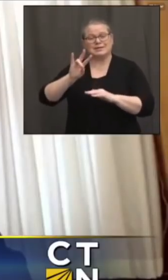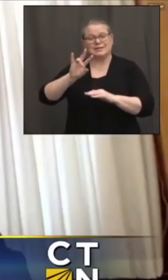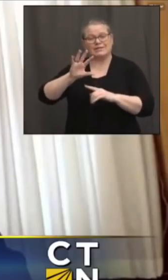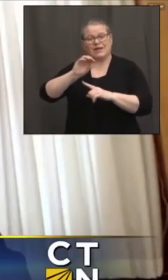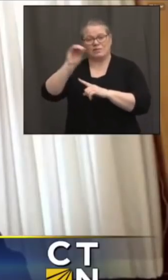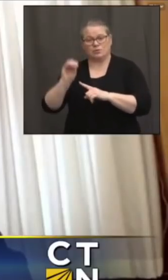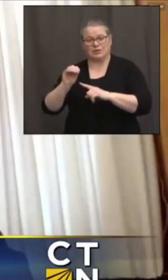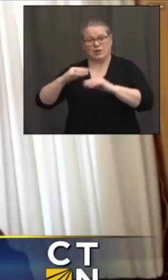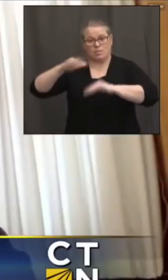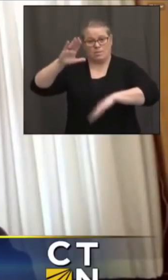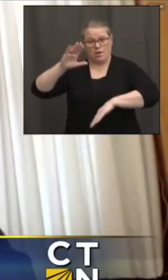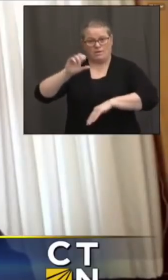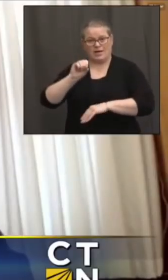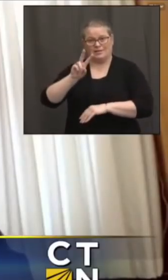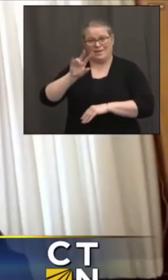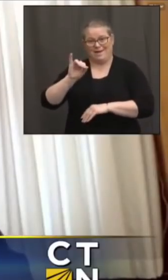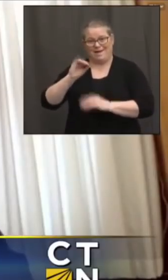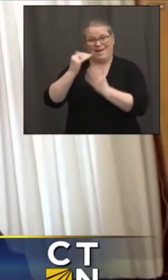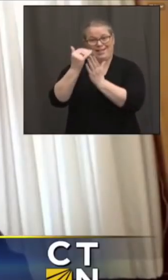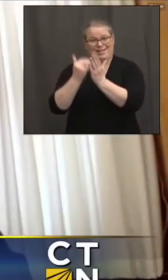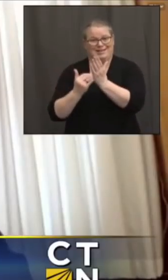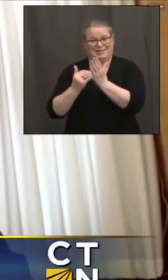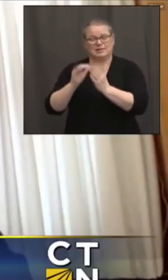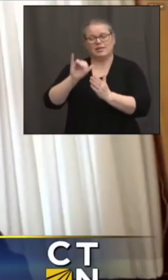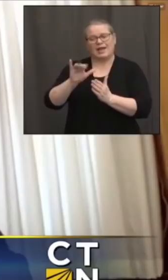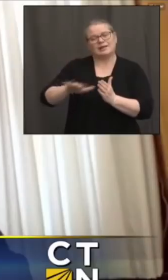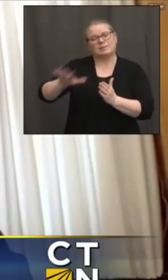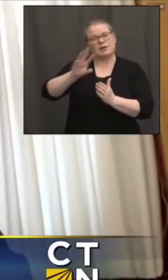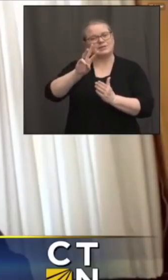on the SVI represent about 60% of the state's population,